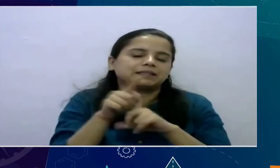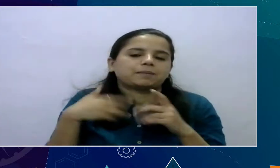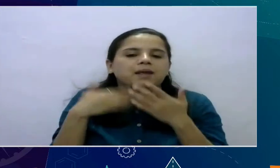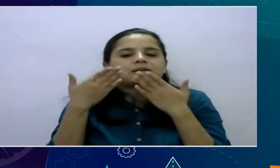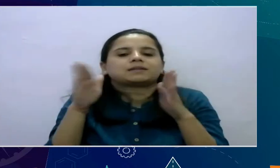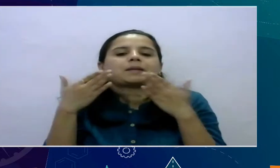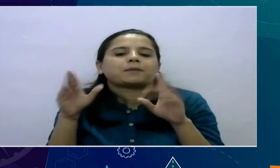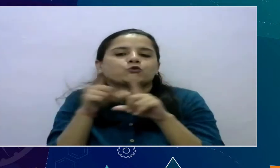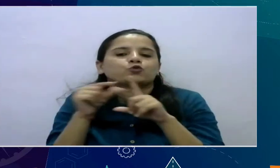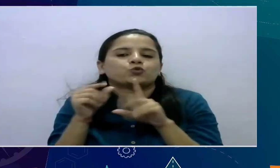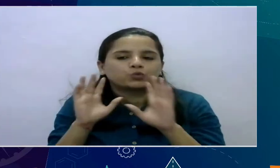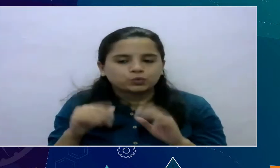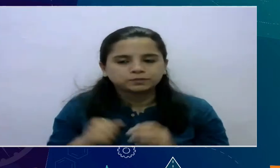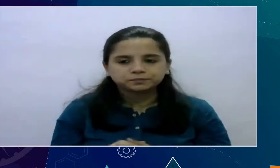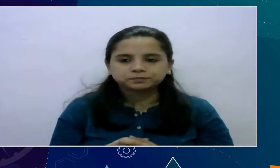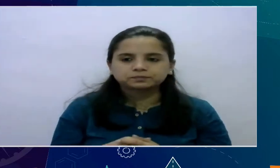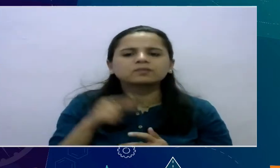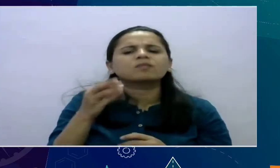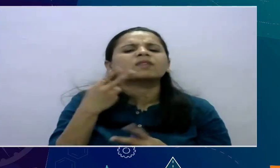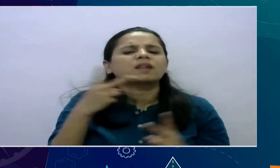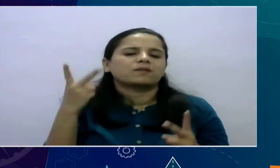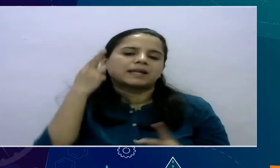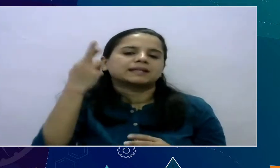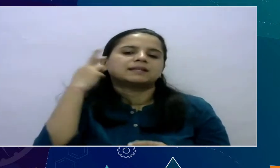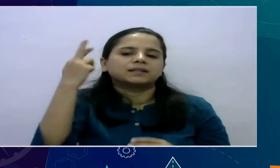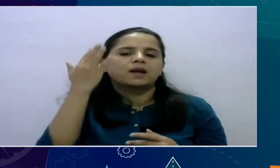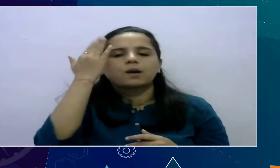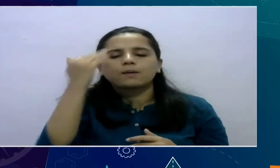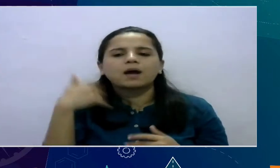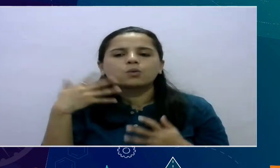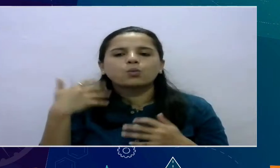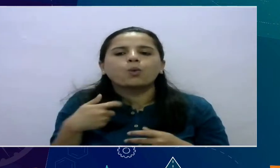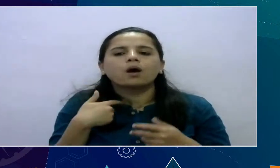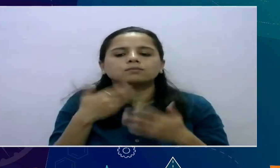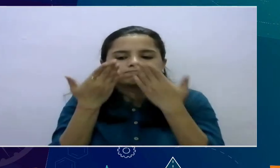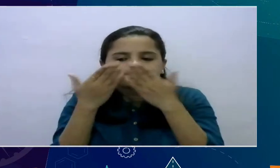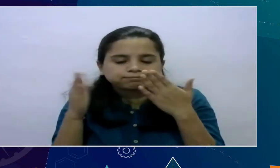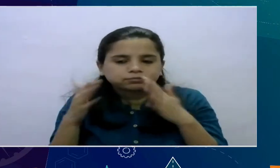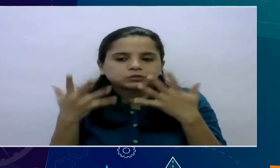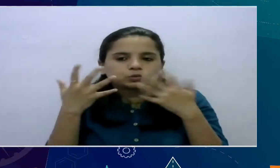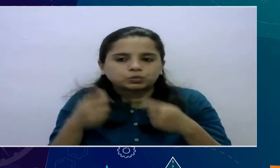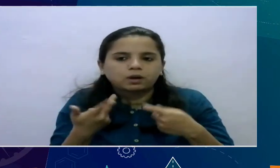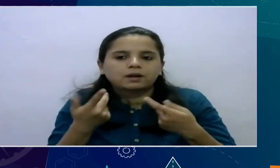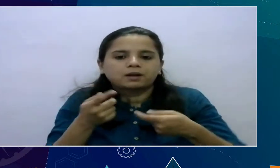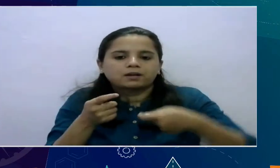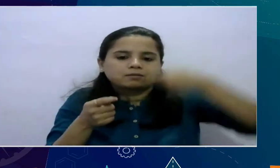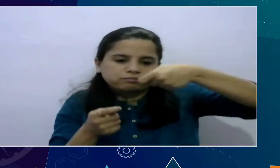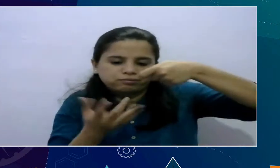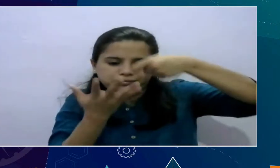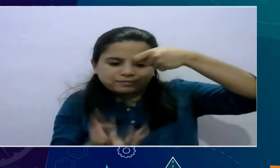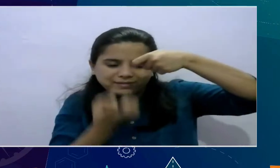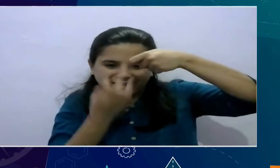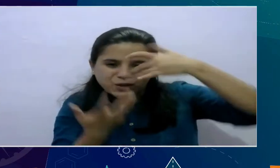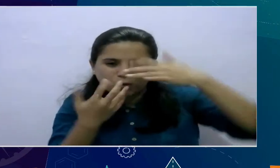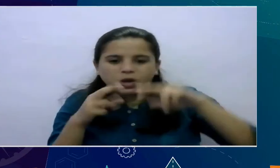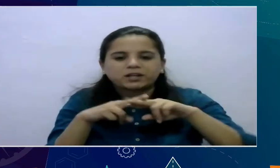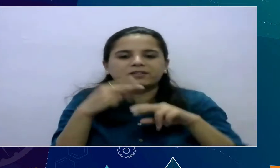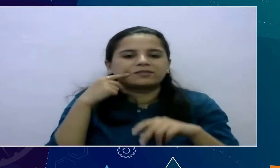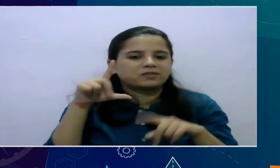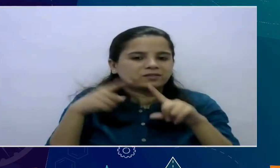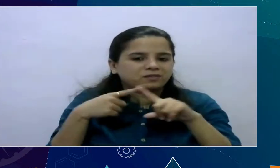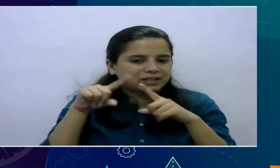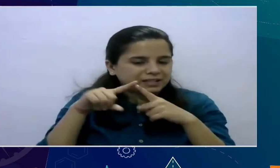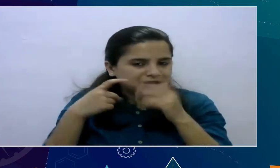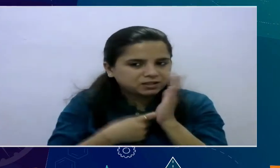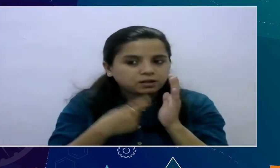separation. So Okay. there are different reasons why we go for separation, and it really helps us in understand. And another thing that I need to